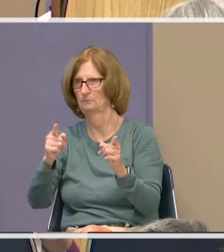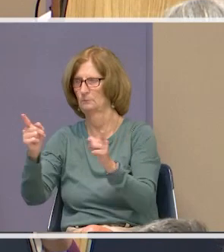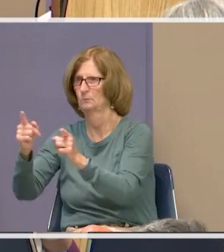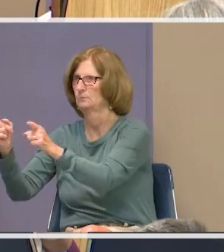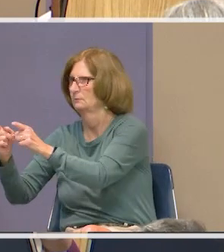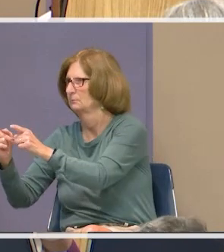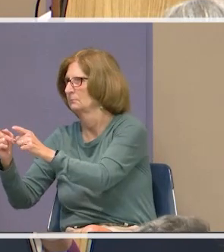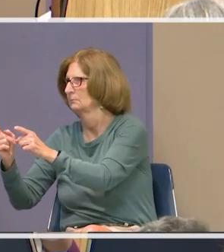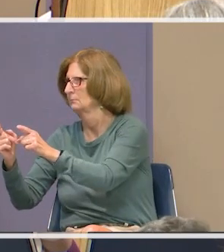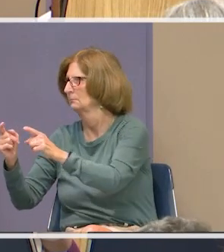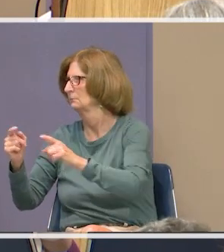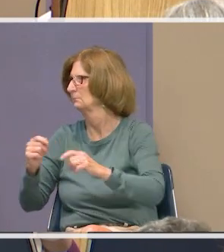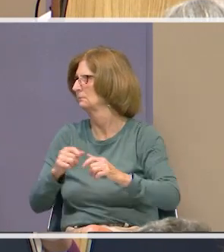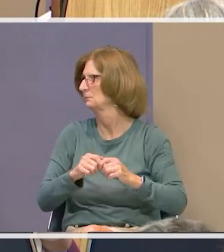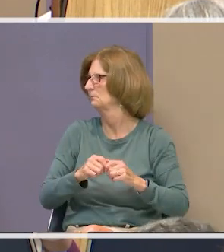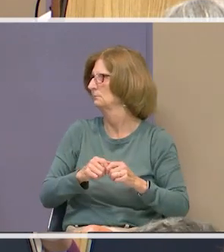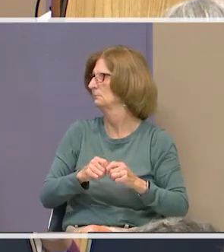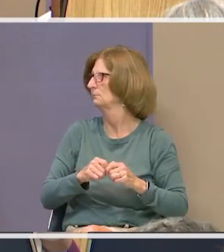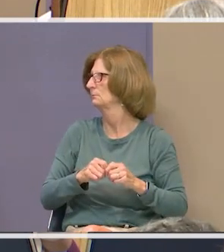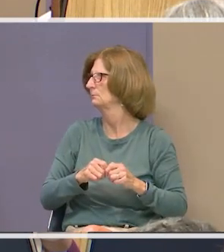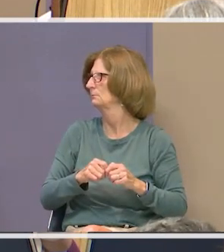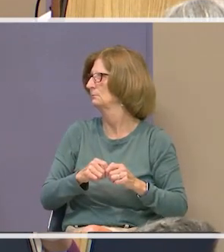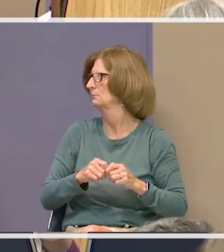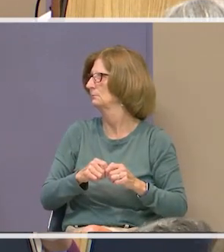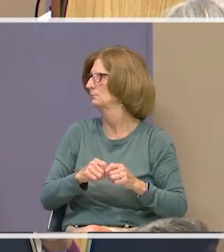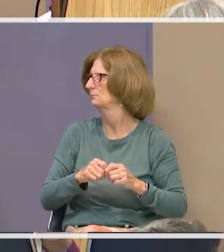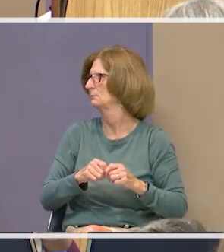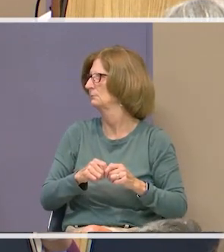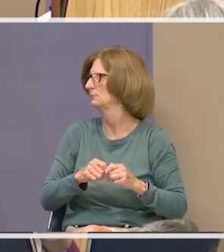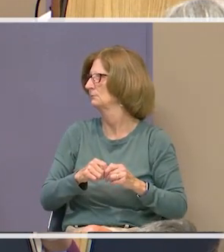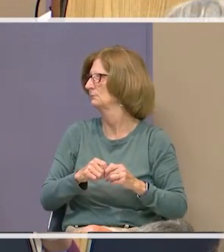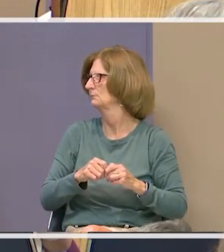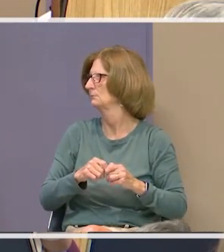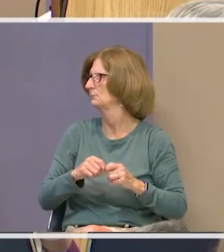reducing lanes and calming traffic in the long term?